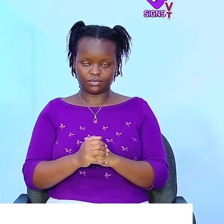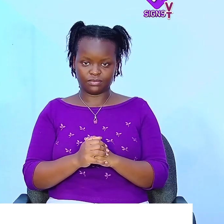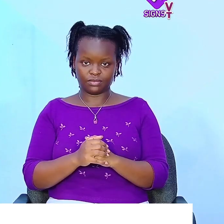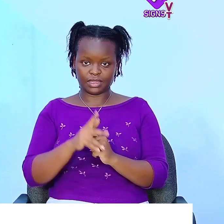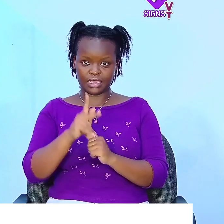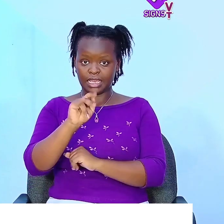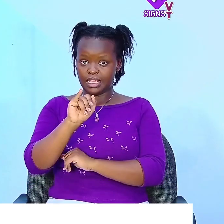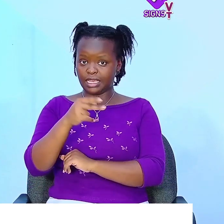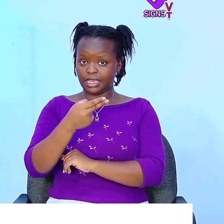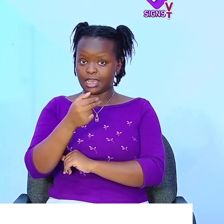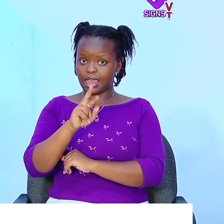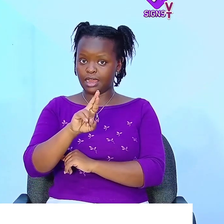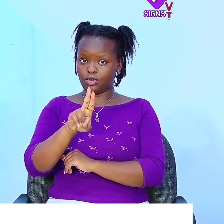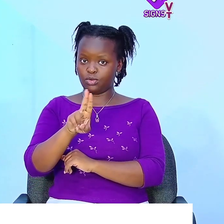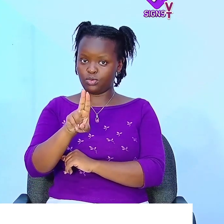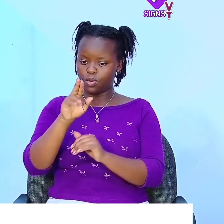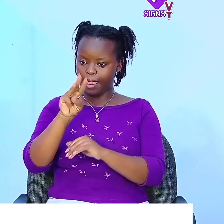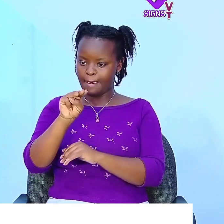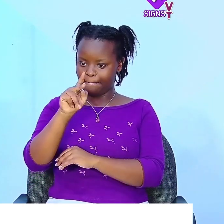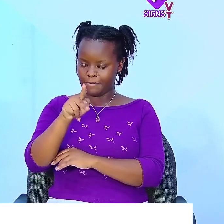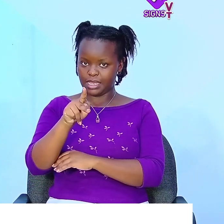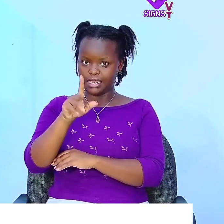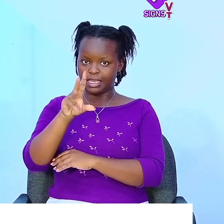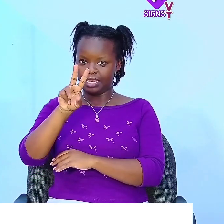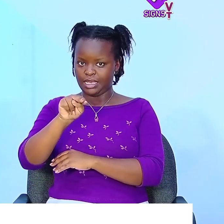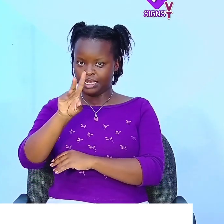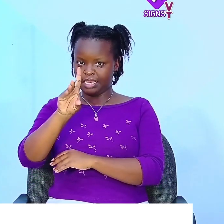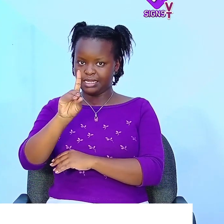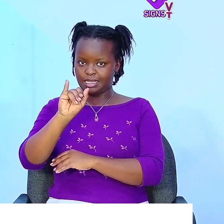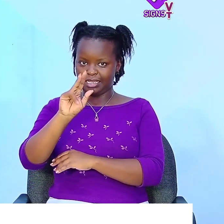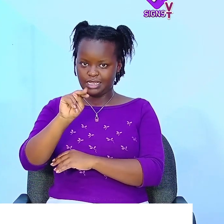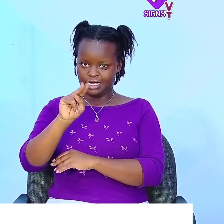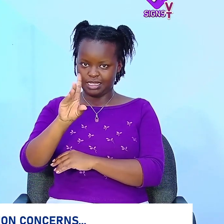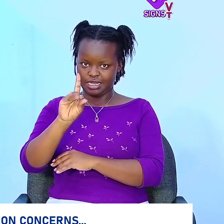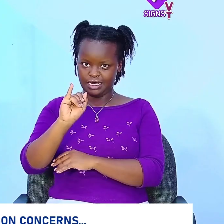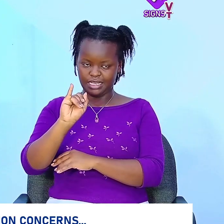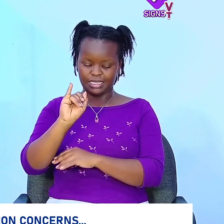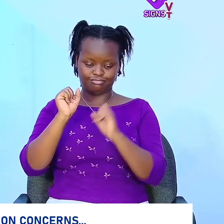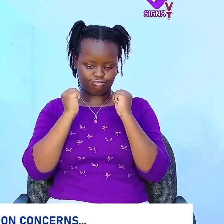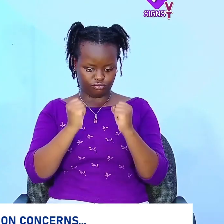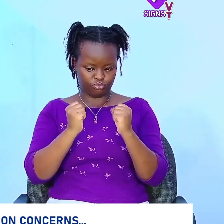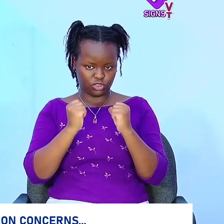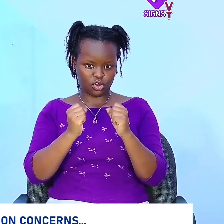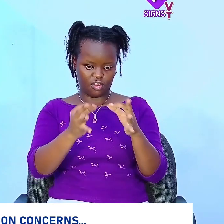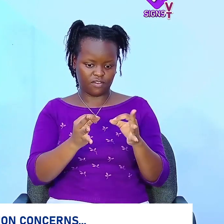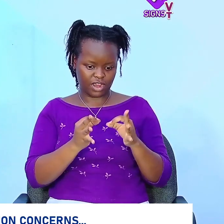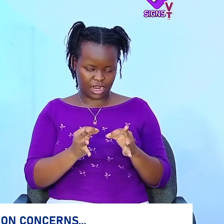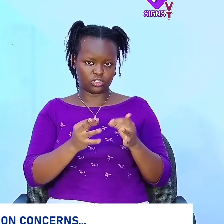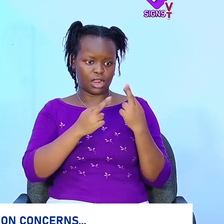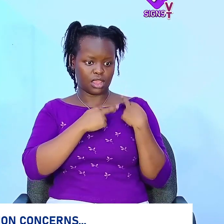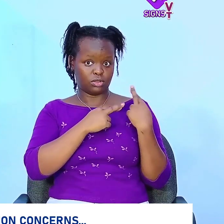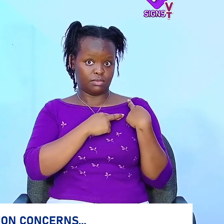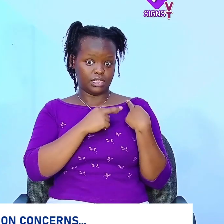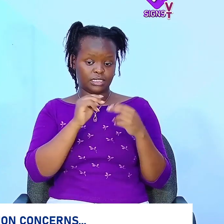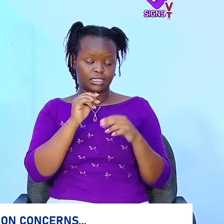Kiharu Member of Parliament Ndindi Nyoro has called for strengthened financial accountability, raising concerns